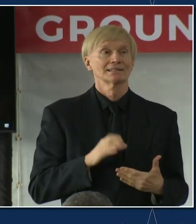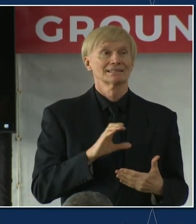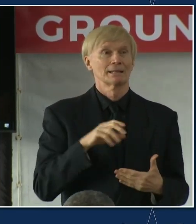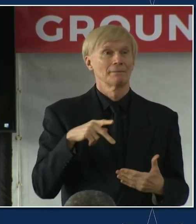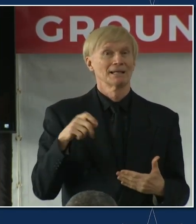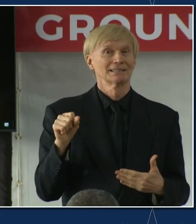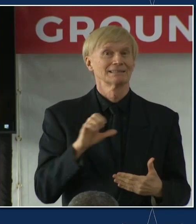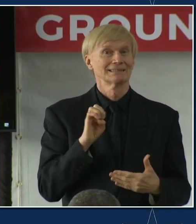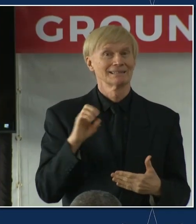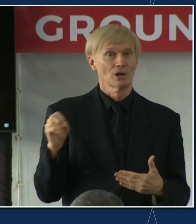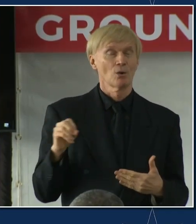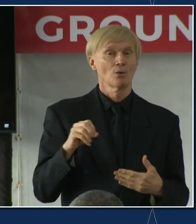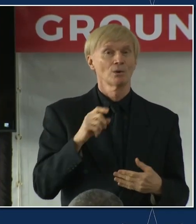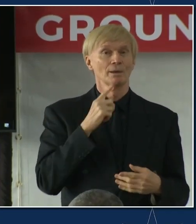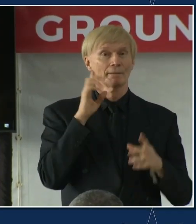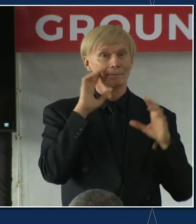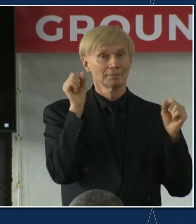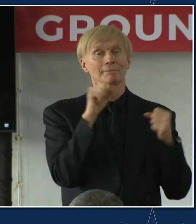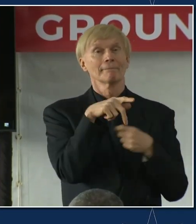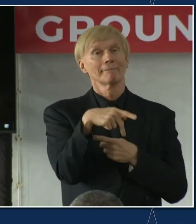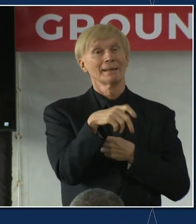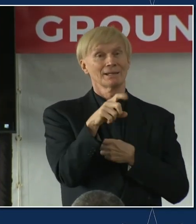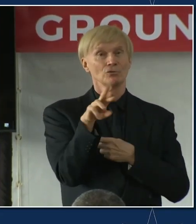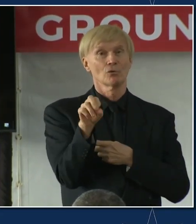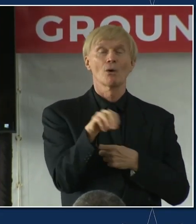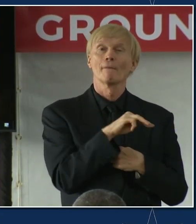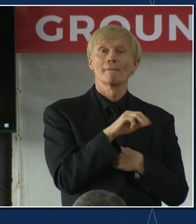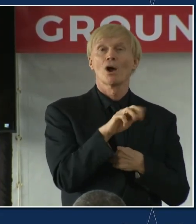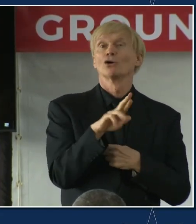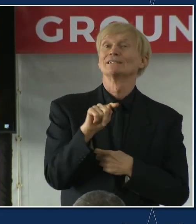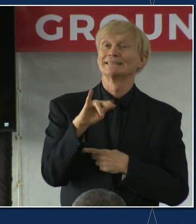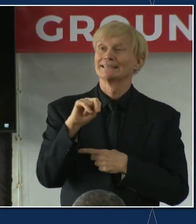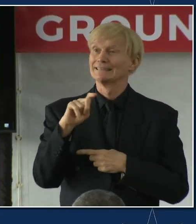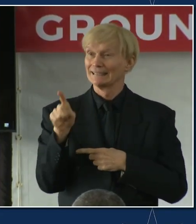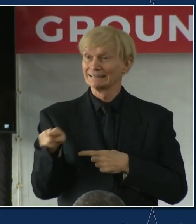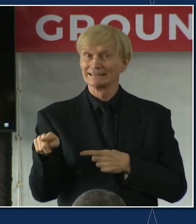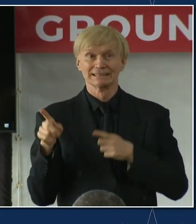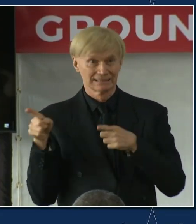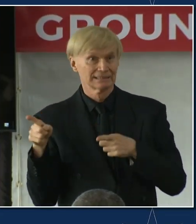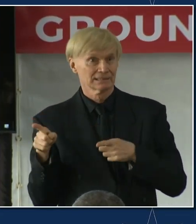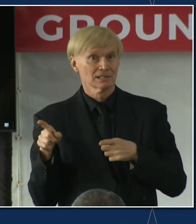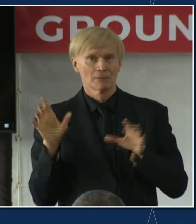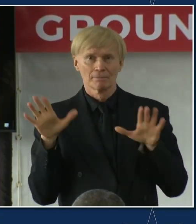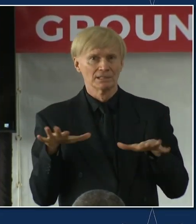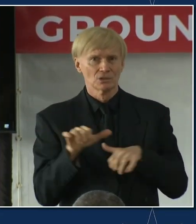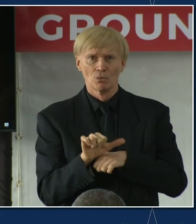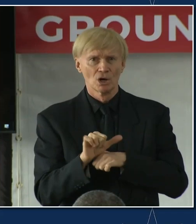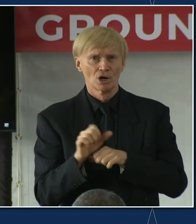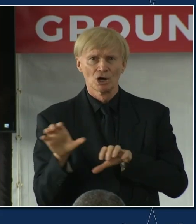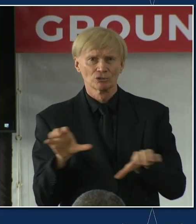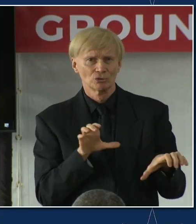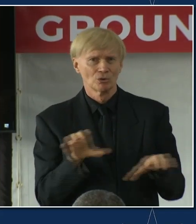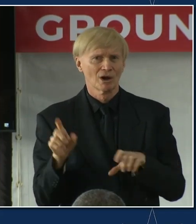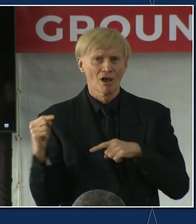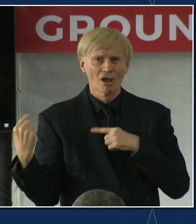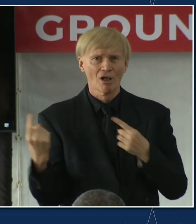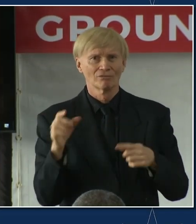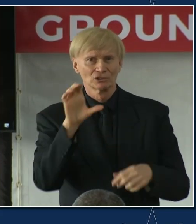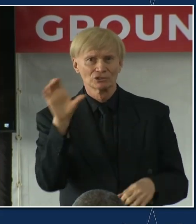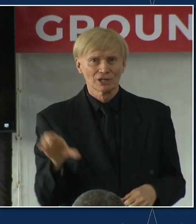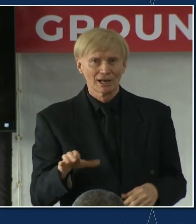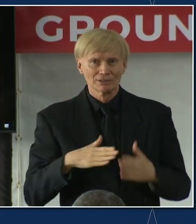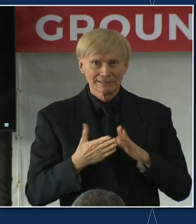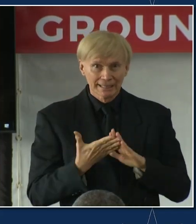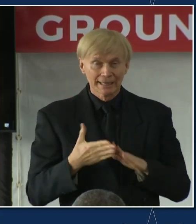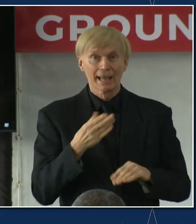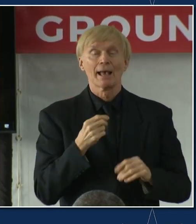CPS CEO Pedro Martinez for all of his support and the amazing work he's doing thus far in the city, and the amazing